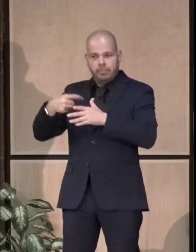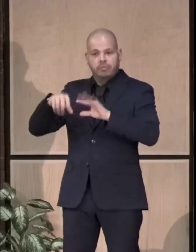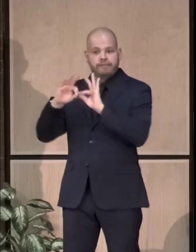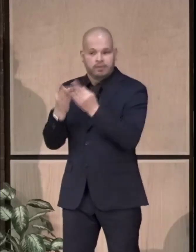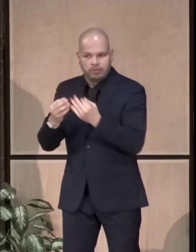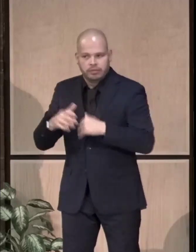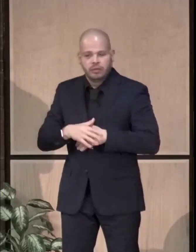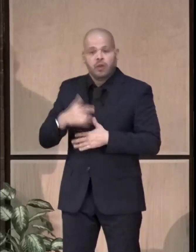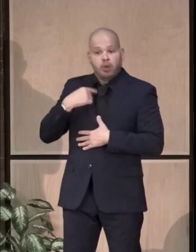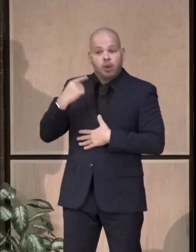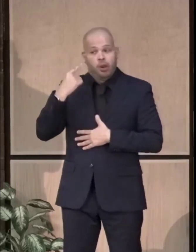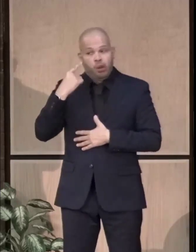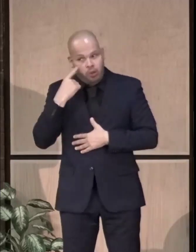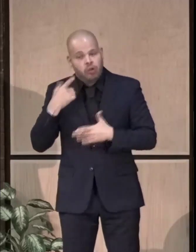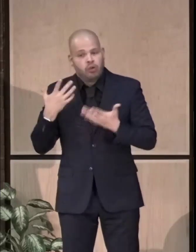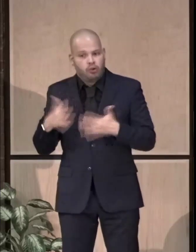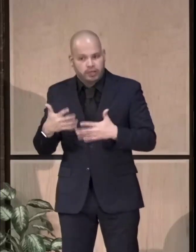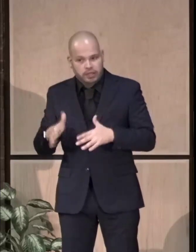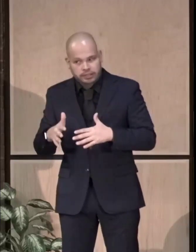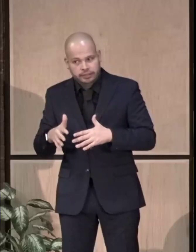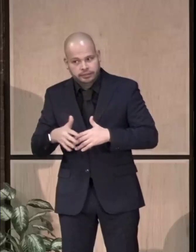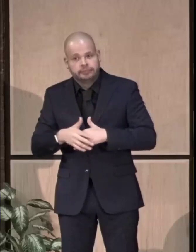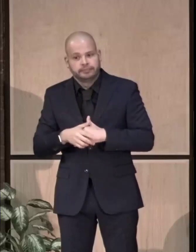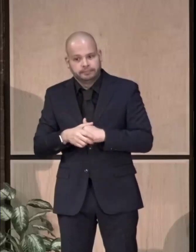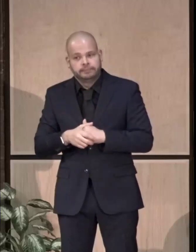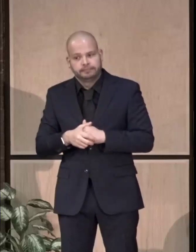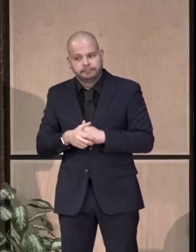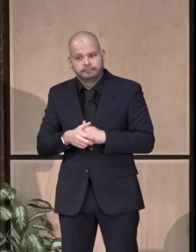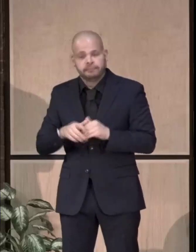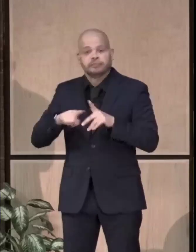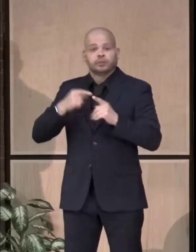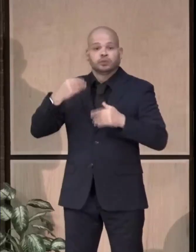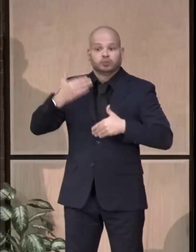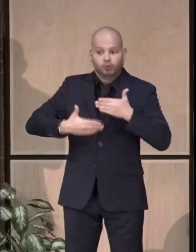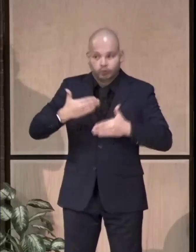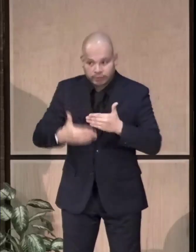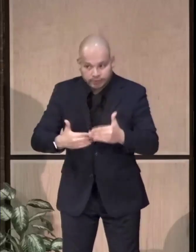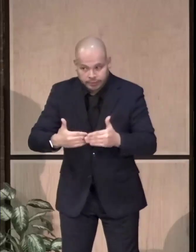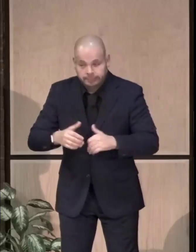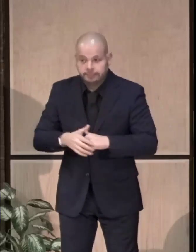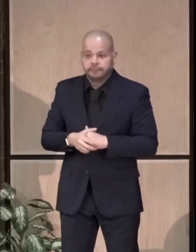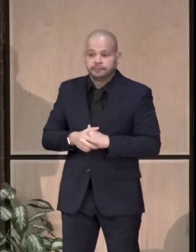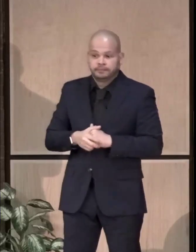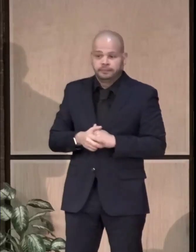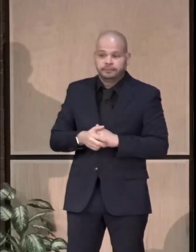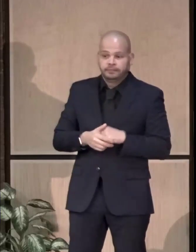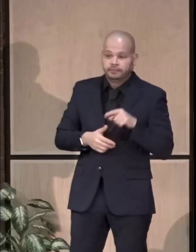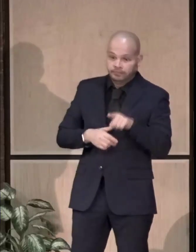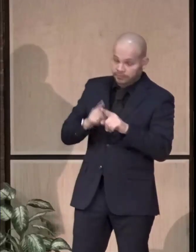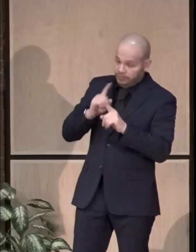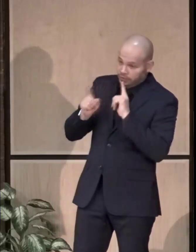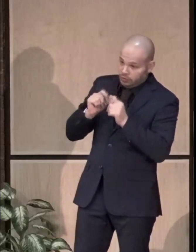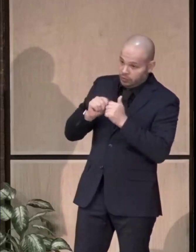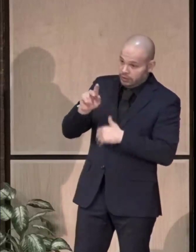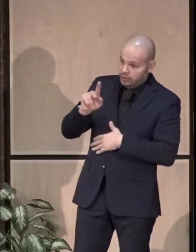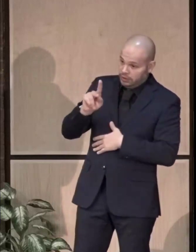having Cart's firearms removed? I cannot recall a conversation regarding his firearms. Let's look at, do you have 10E